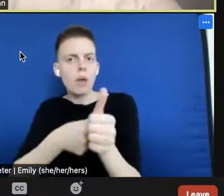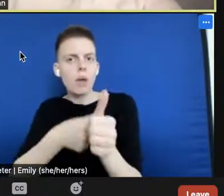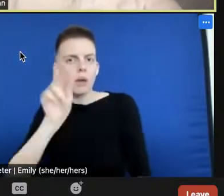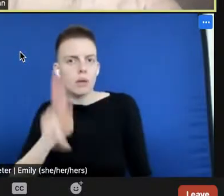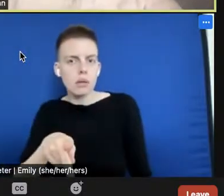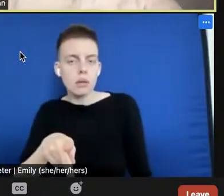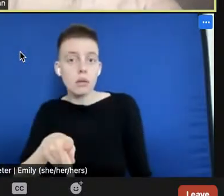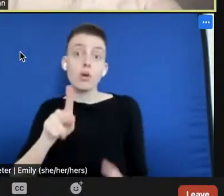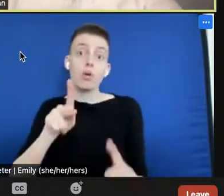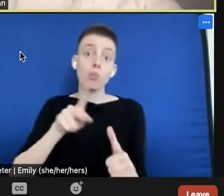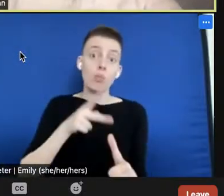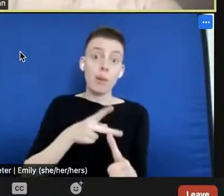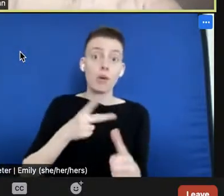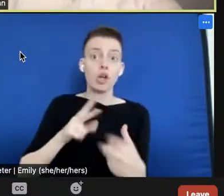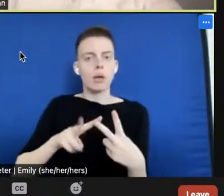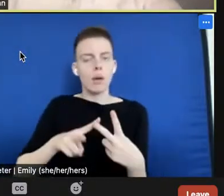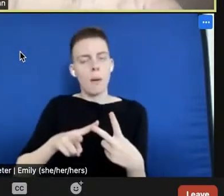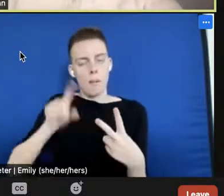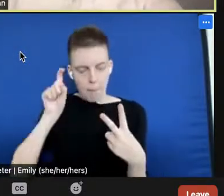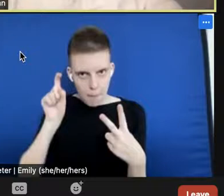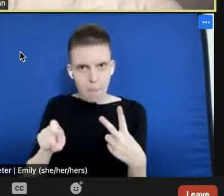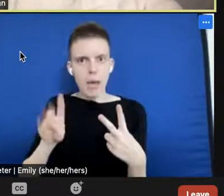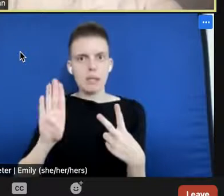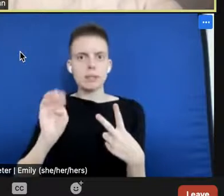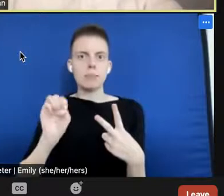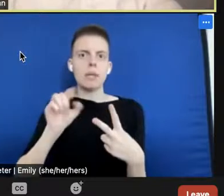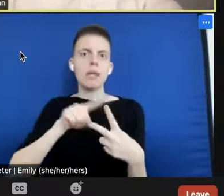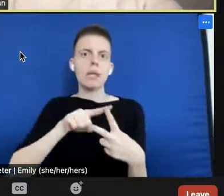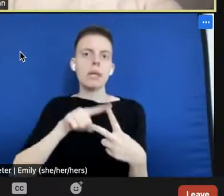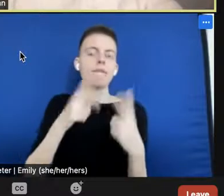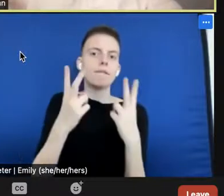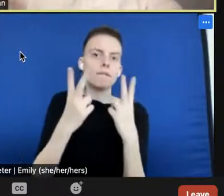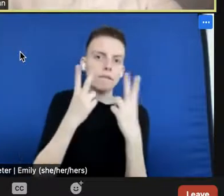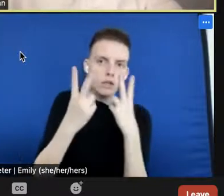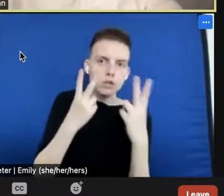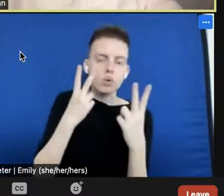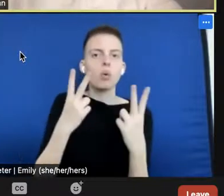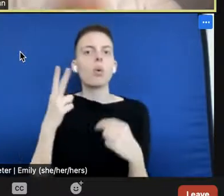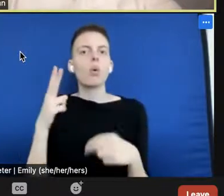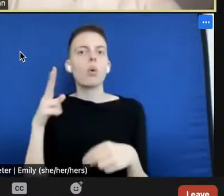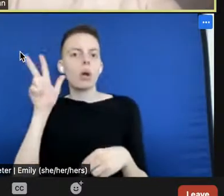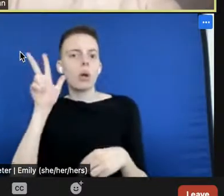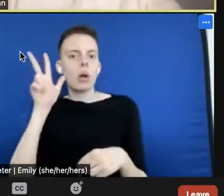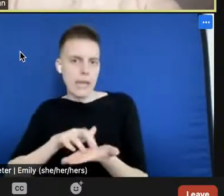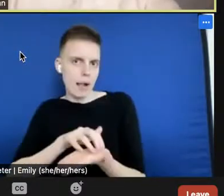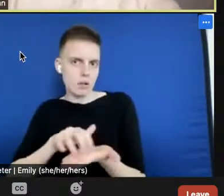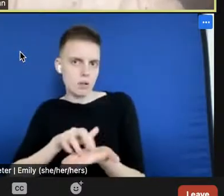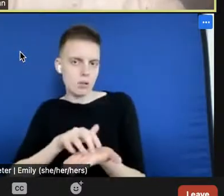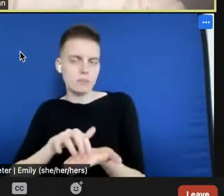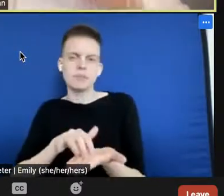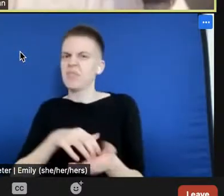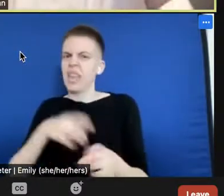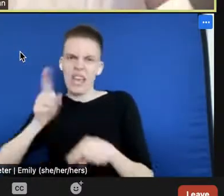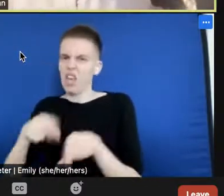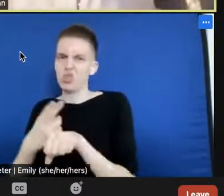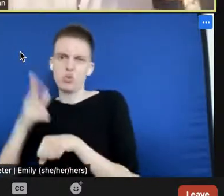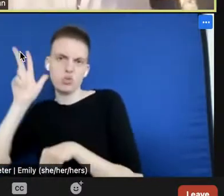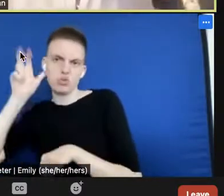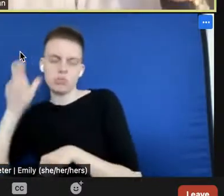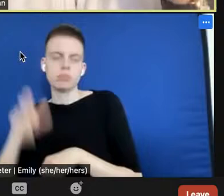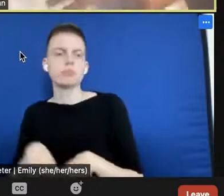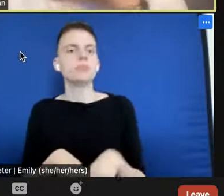the primary. Auditory at that time could not be primary. So they defined, and I want you to see where this began to fall